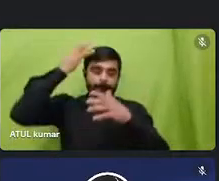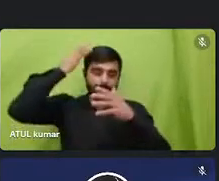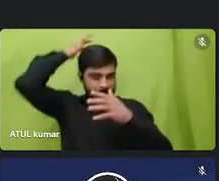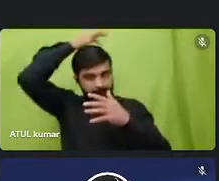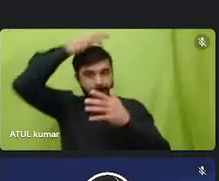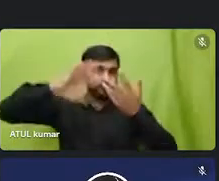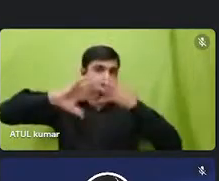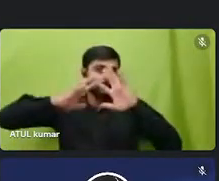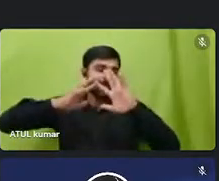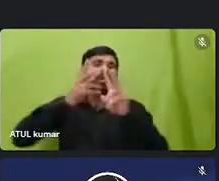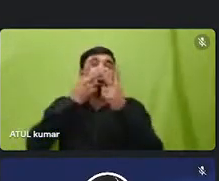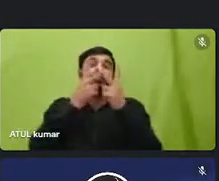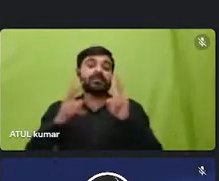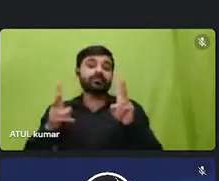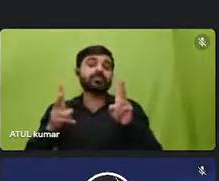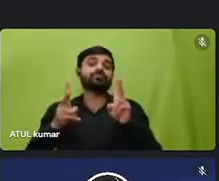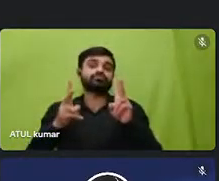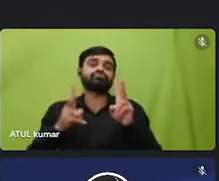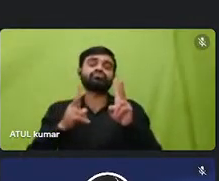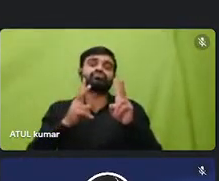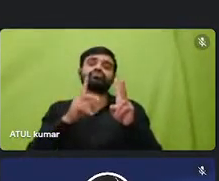motor areas, obviously.